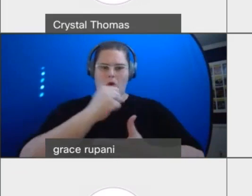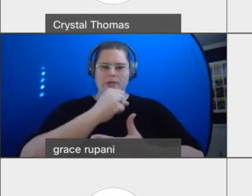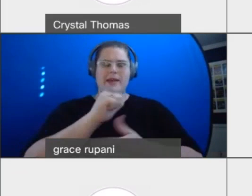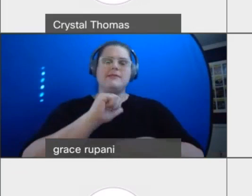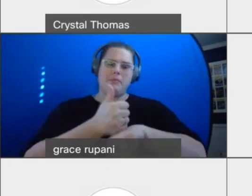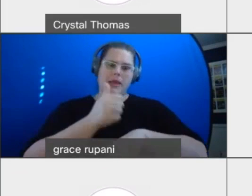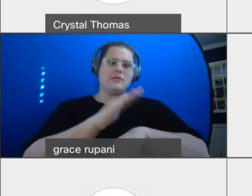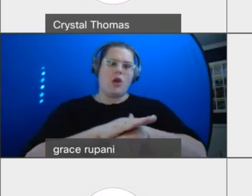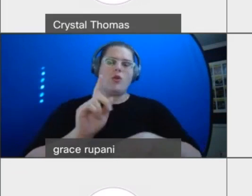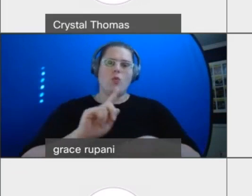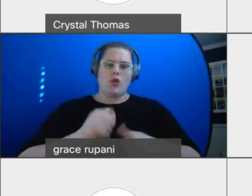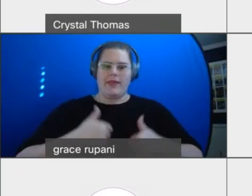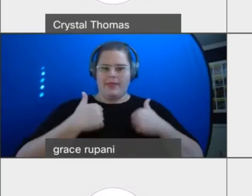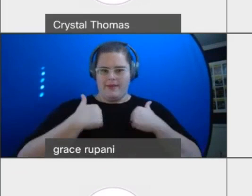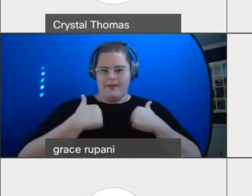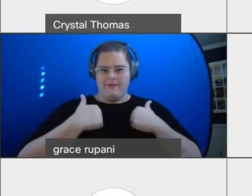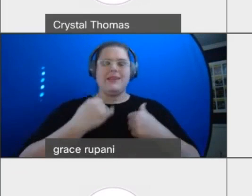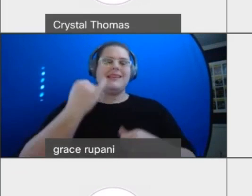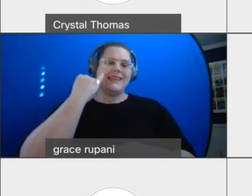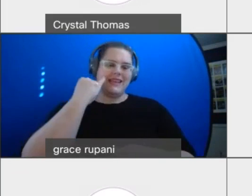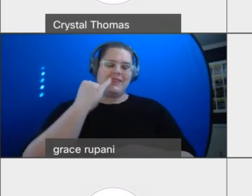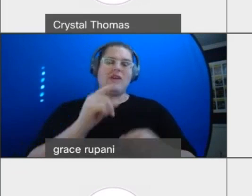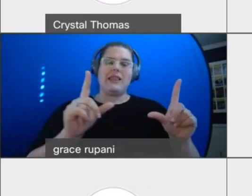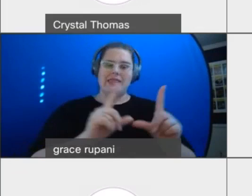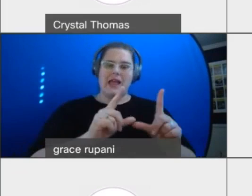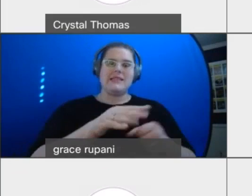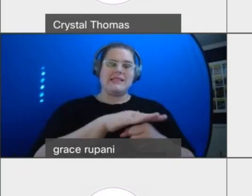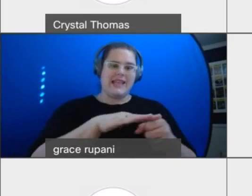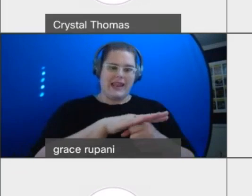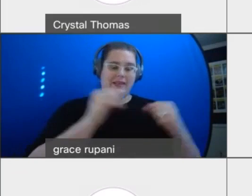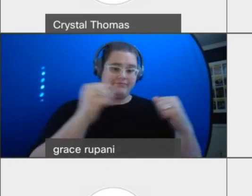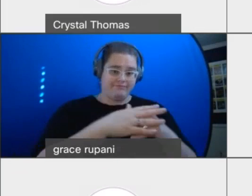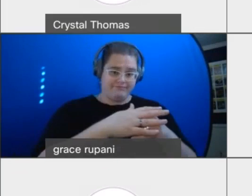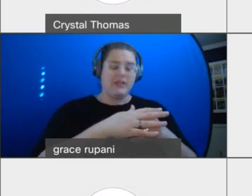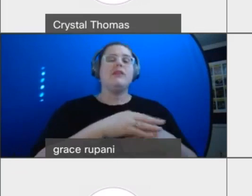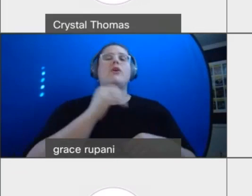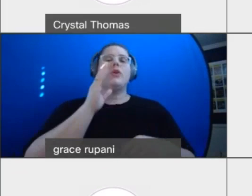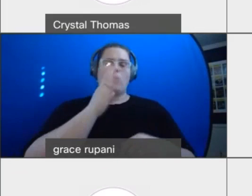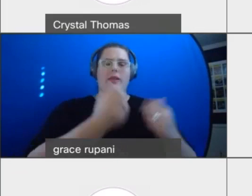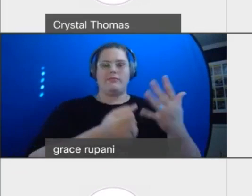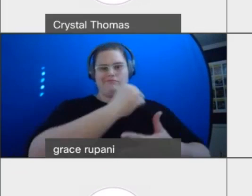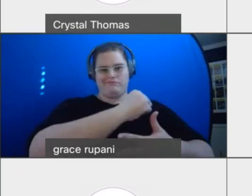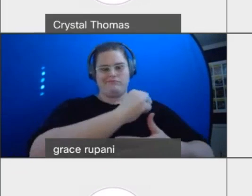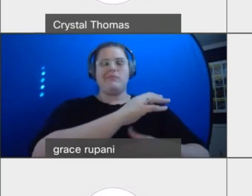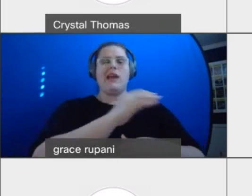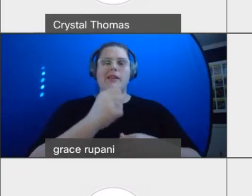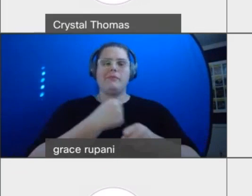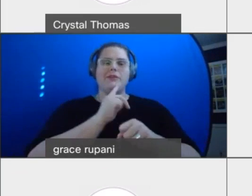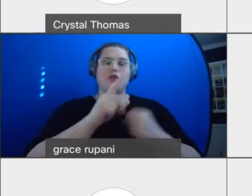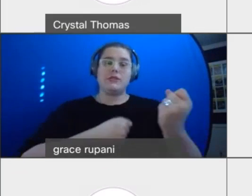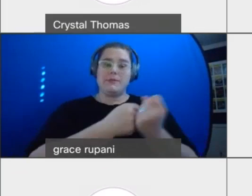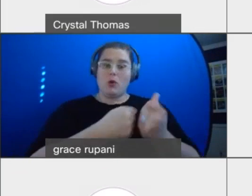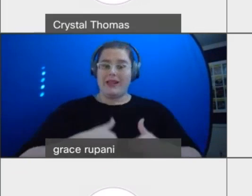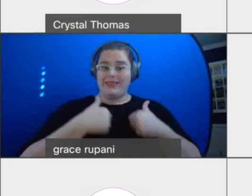settings that are licensed, and we're working diligently to ensure that people in supported living settings are